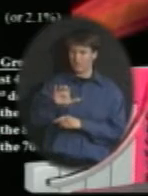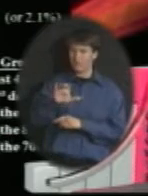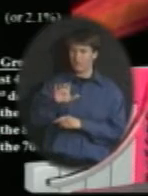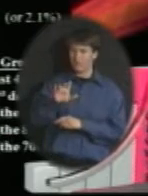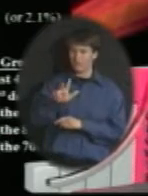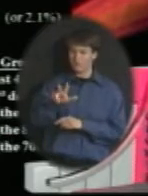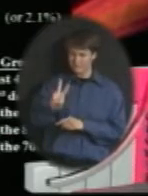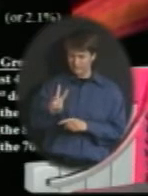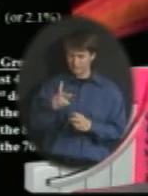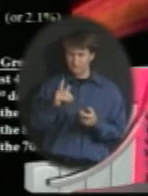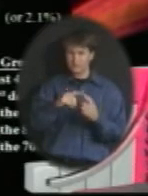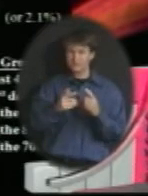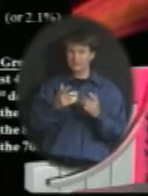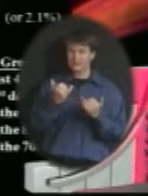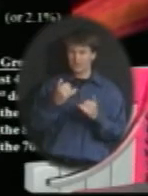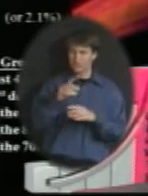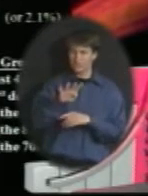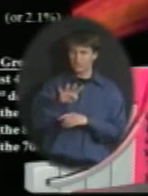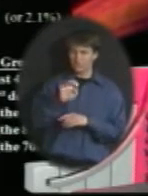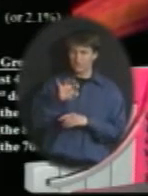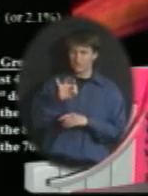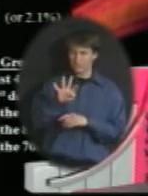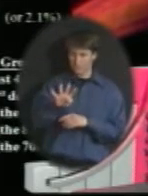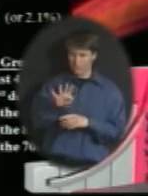So basically, when we're not growing, we're still growing.